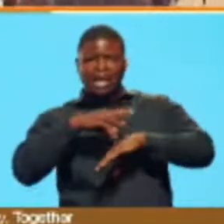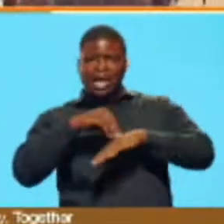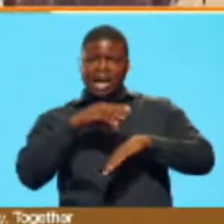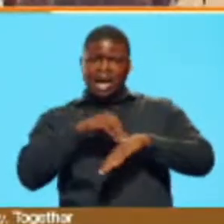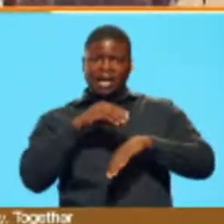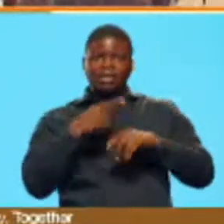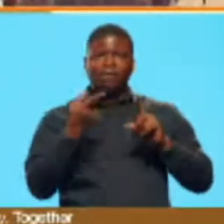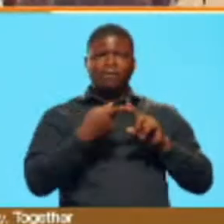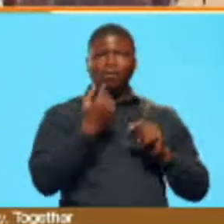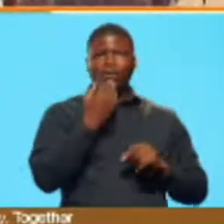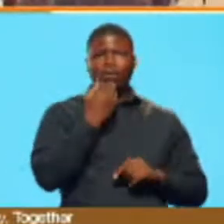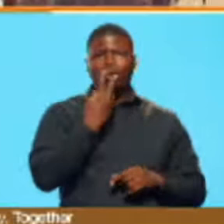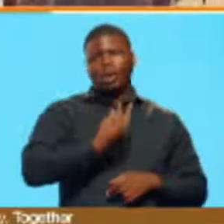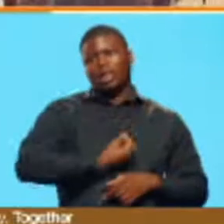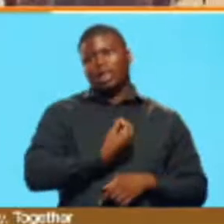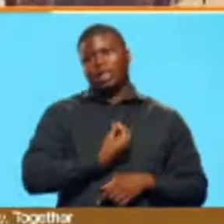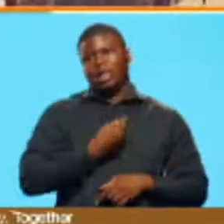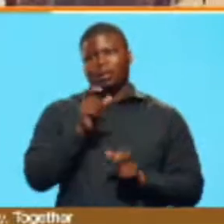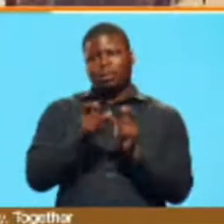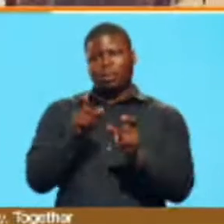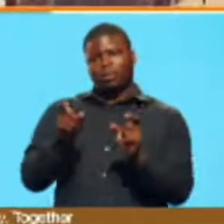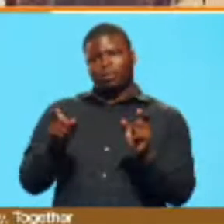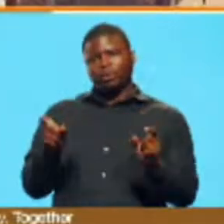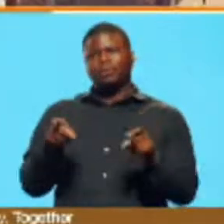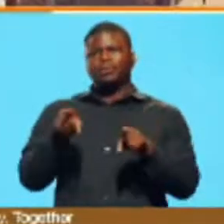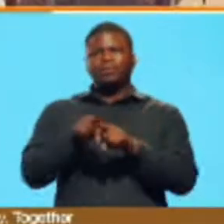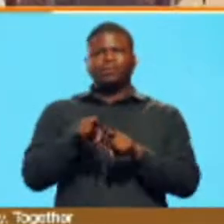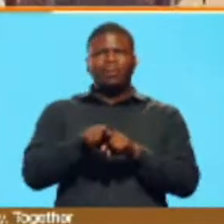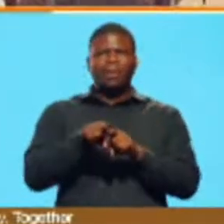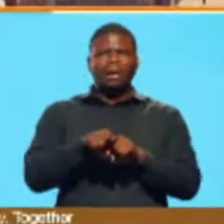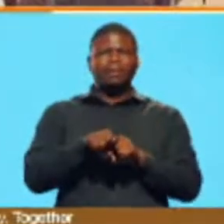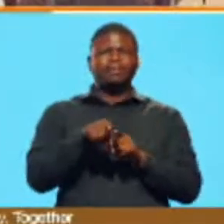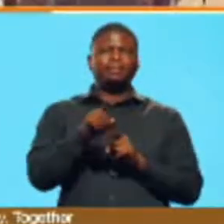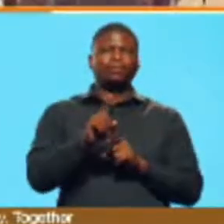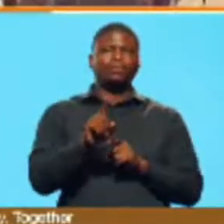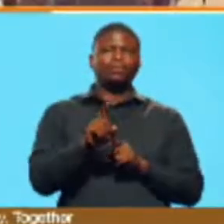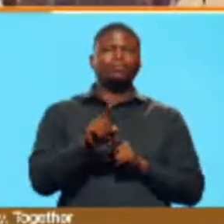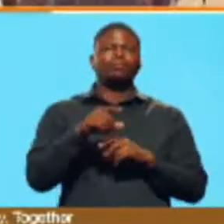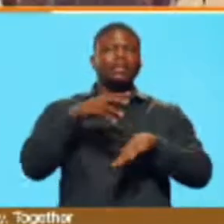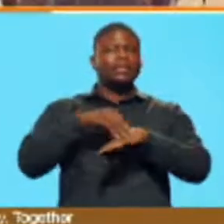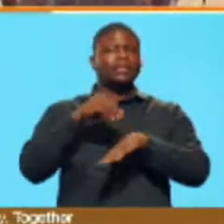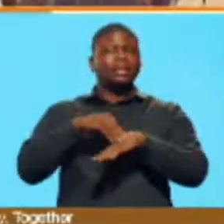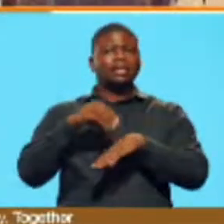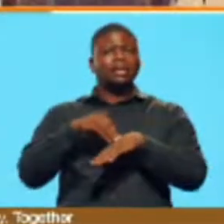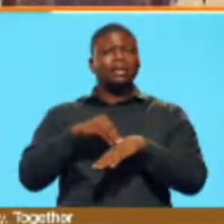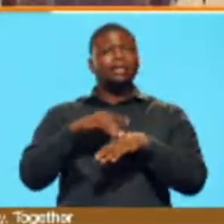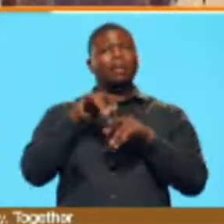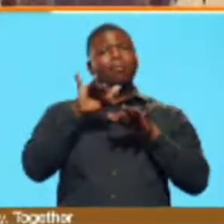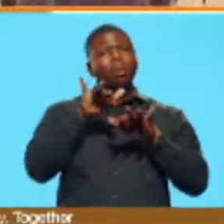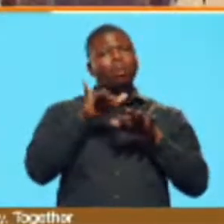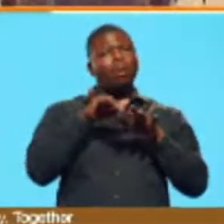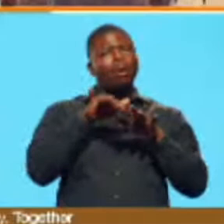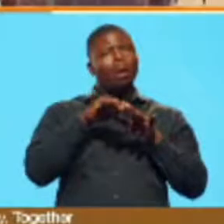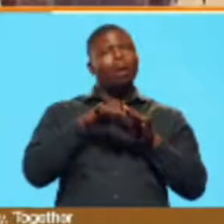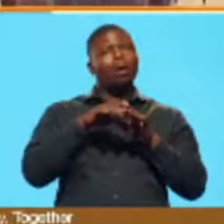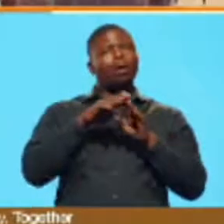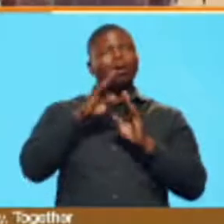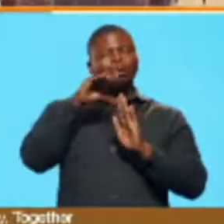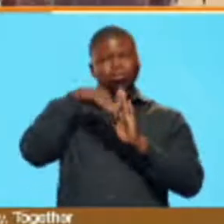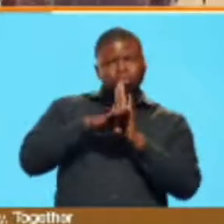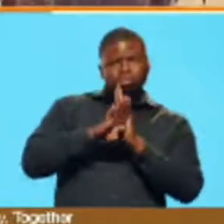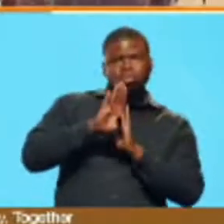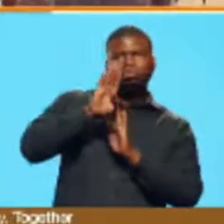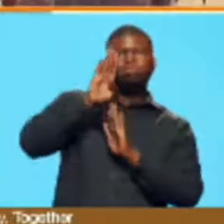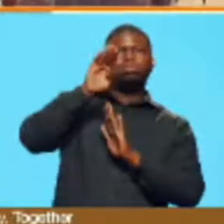young people and also the stability in terms of the aging population as well as